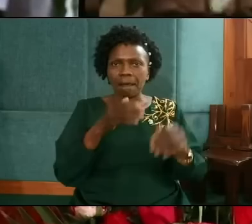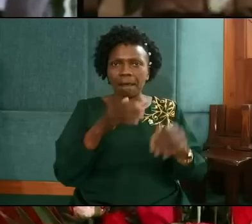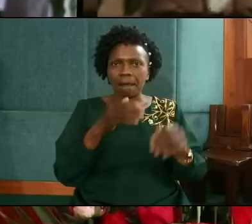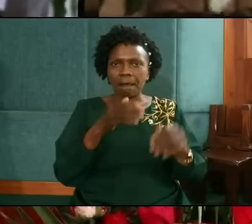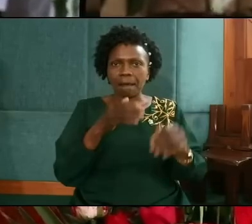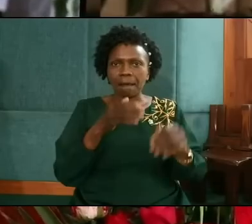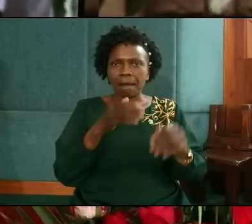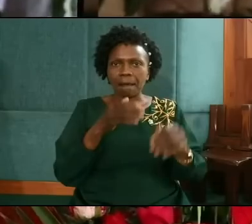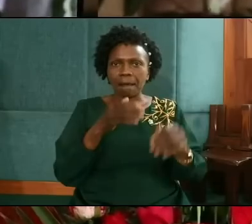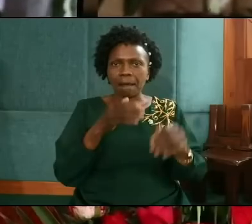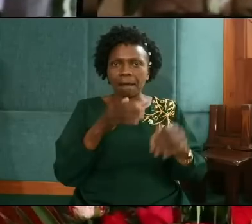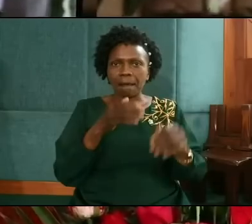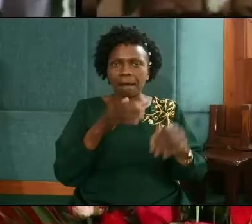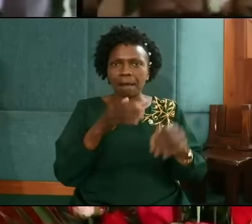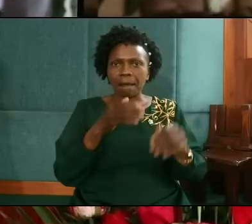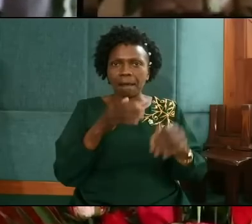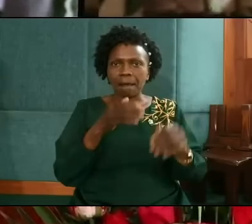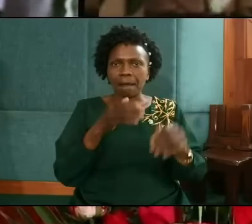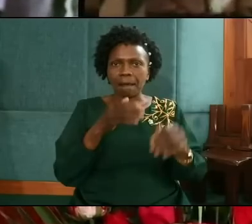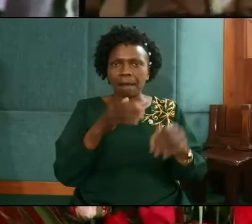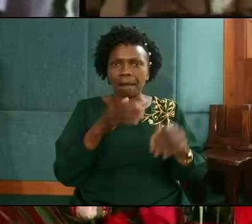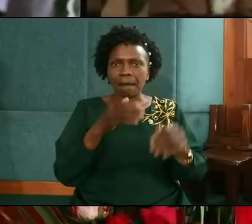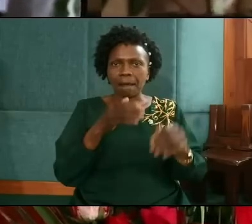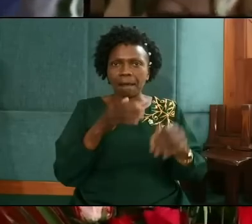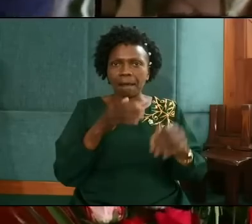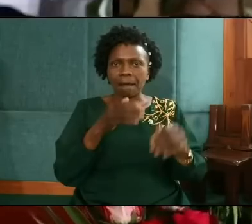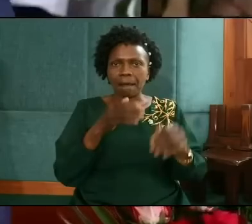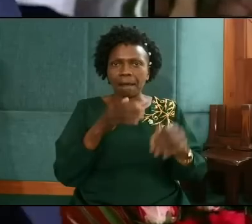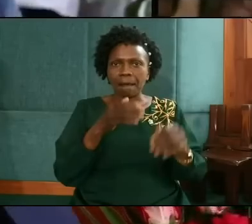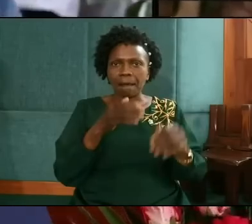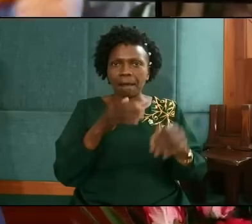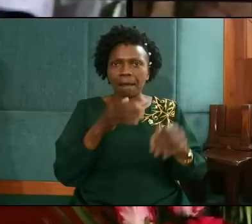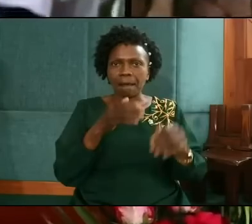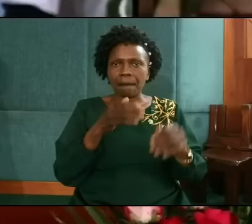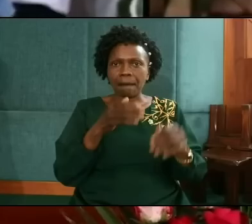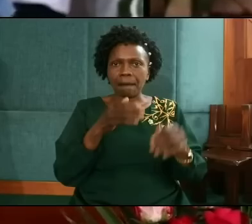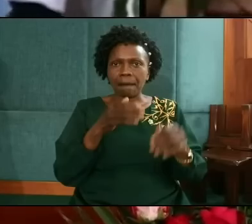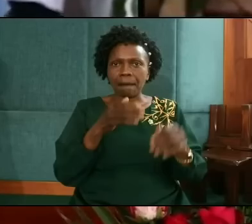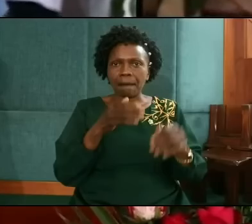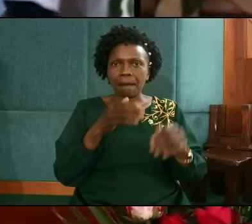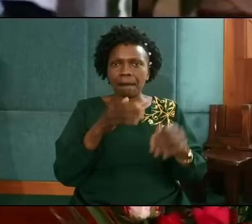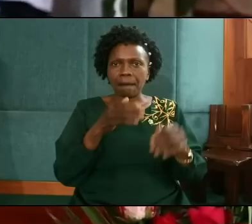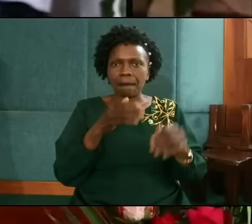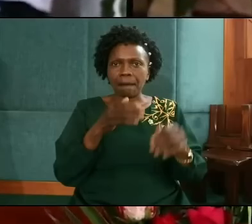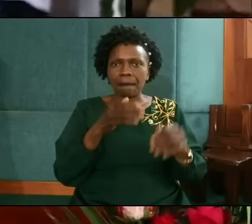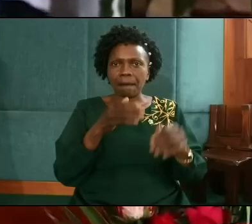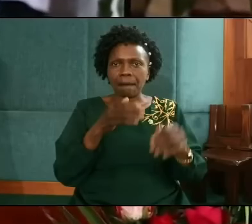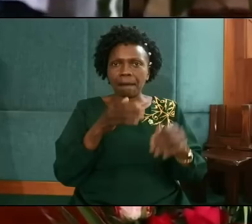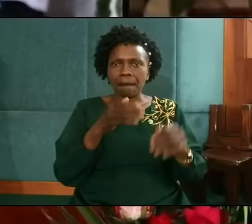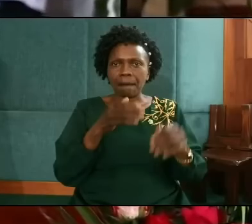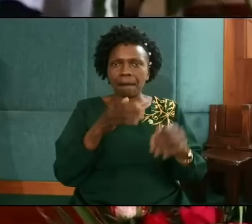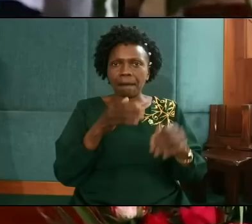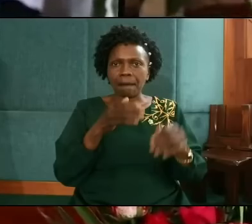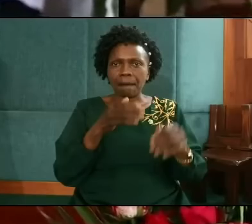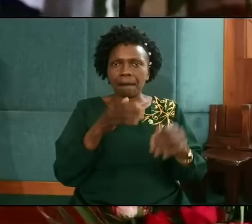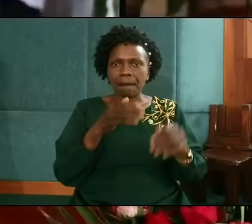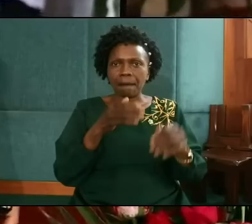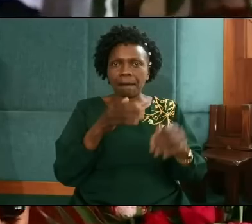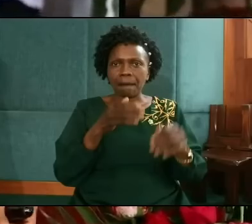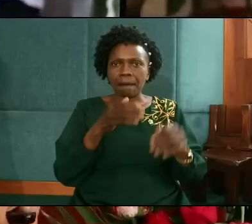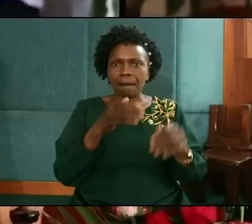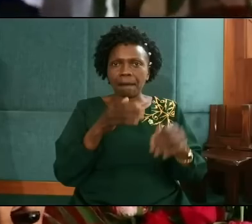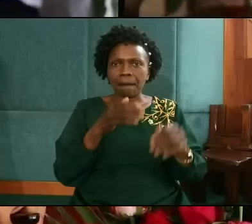risk. I'm not taking any risk. Come. God bless you, my sister. God bless you. Come from the balcony.